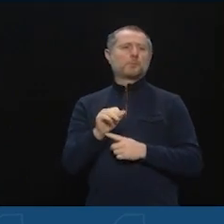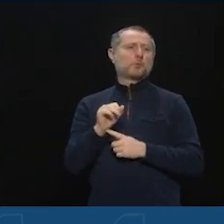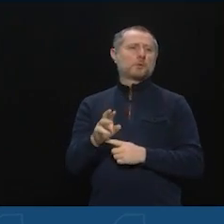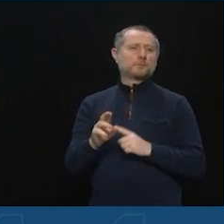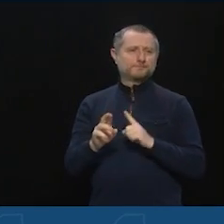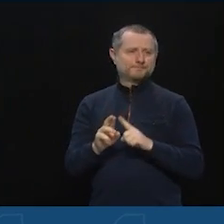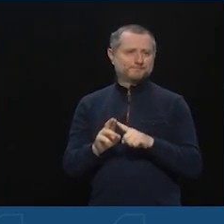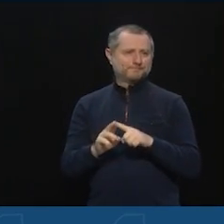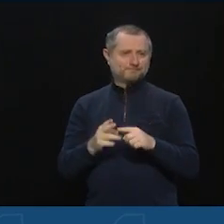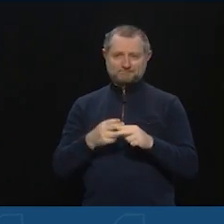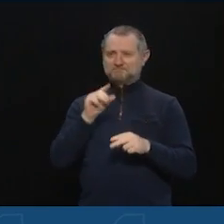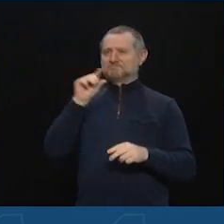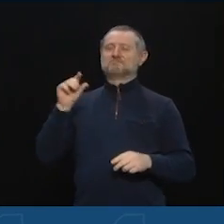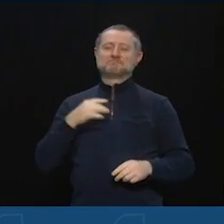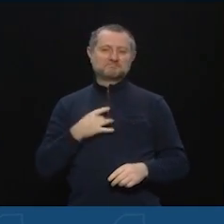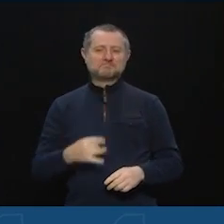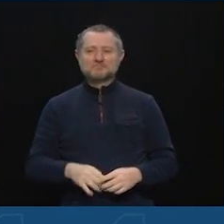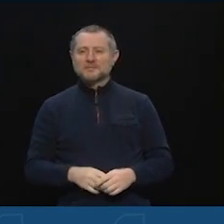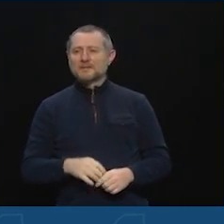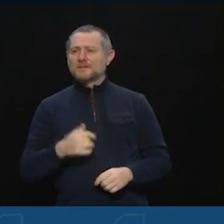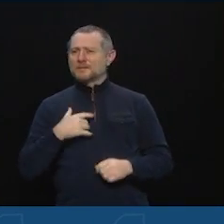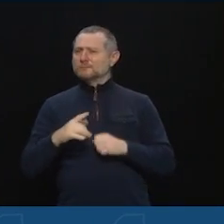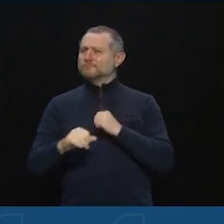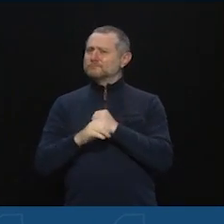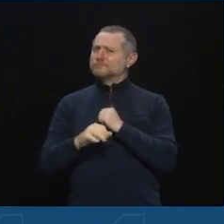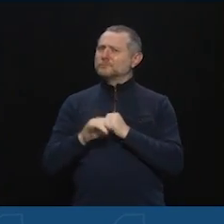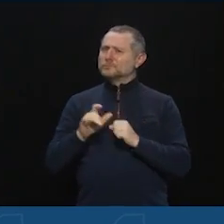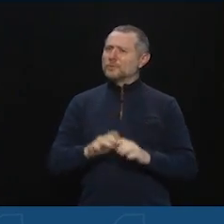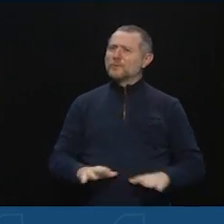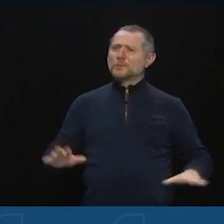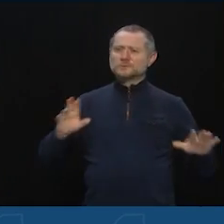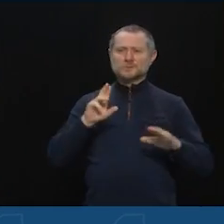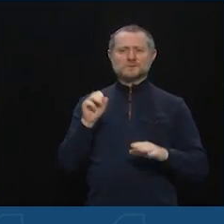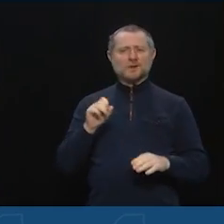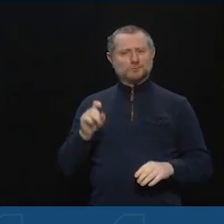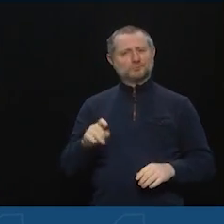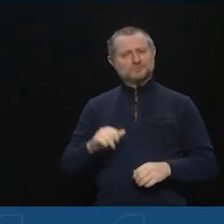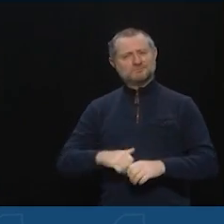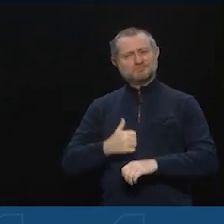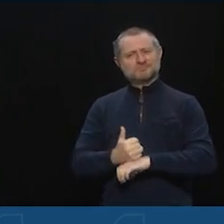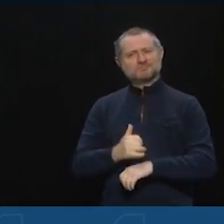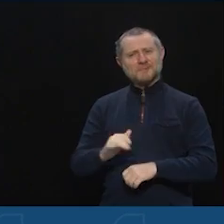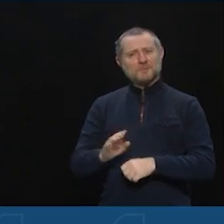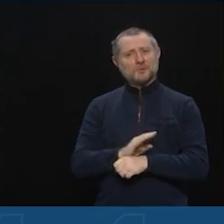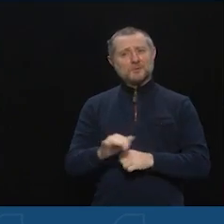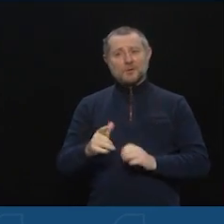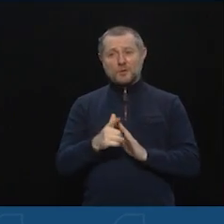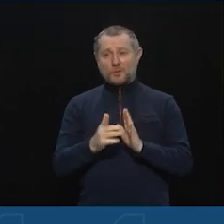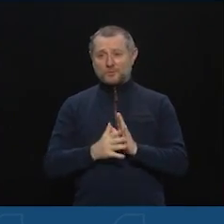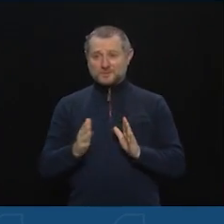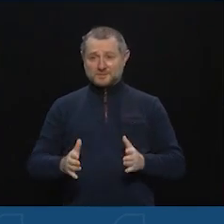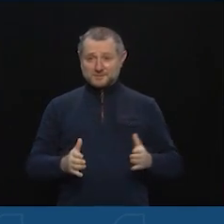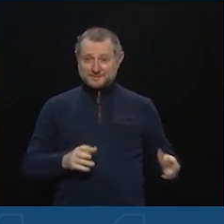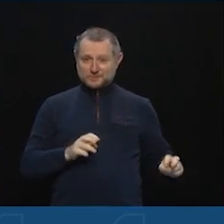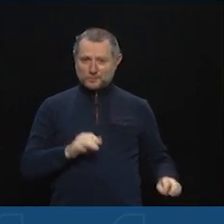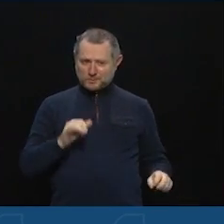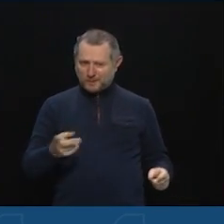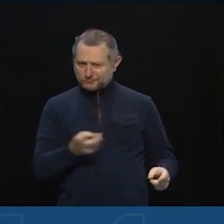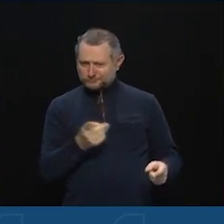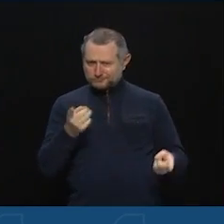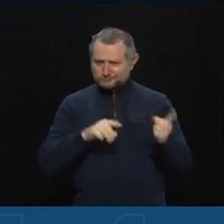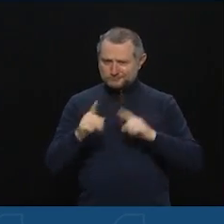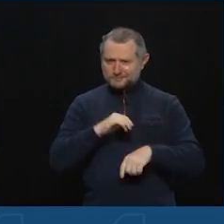I think we can brand this nationally if you want to, a little franchise. We got your lawyer Max over here.